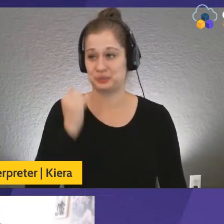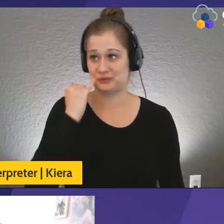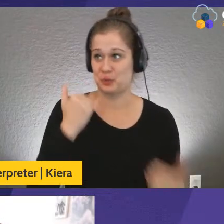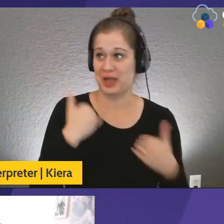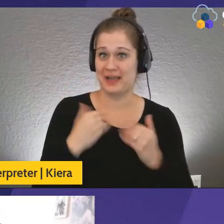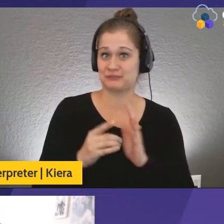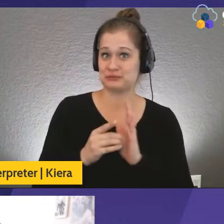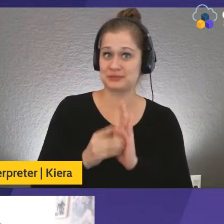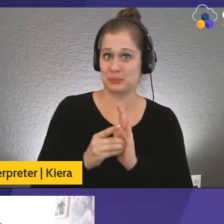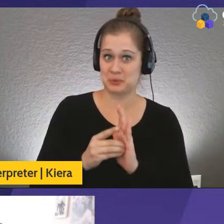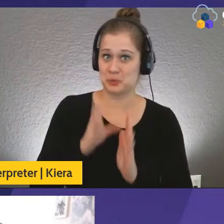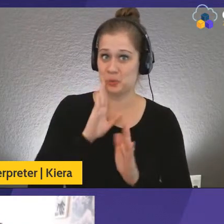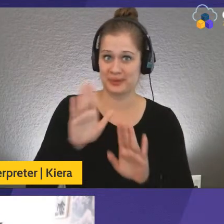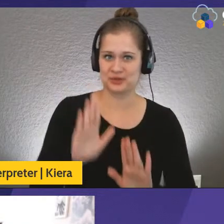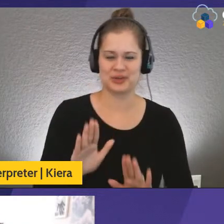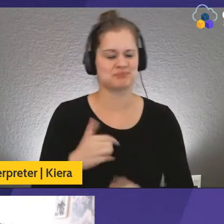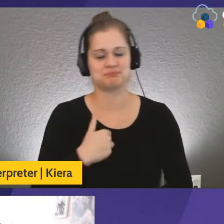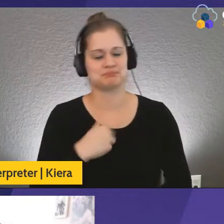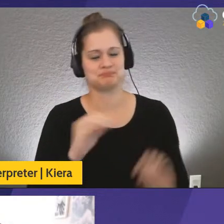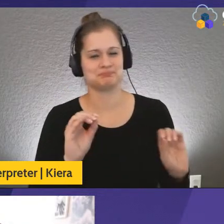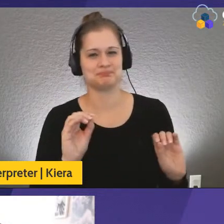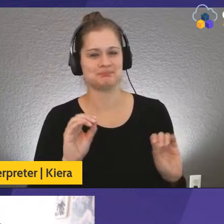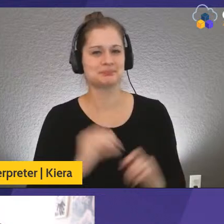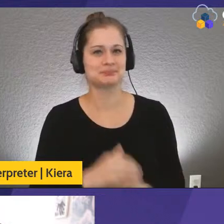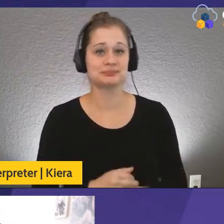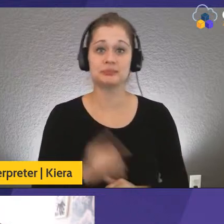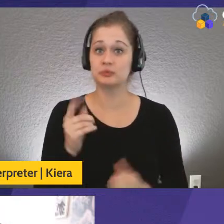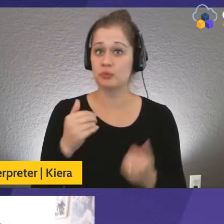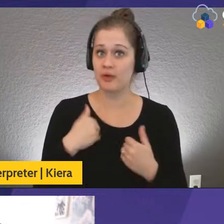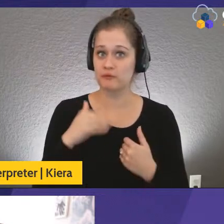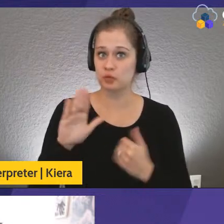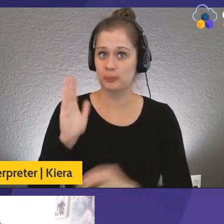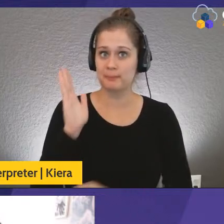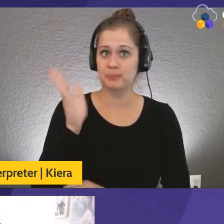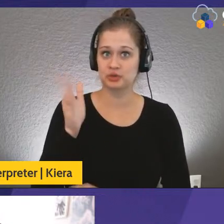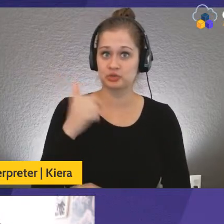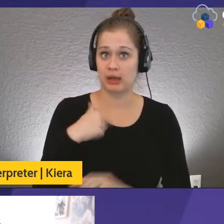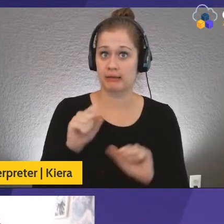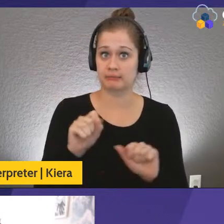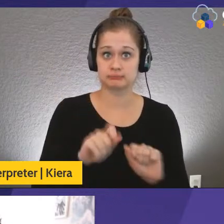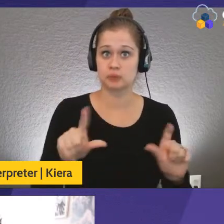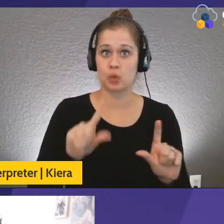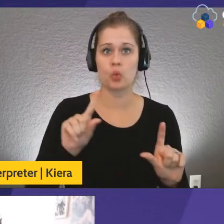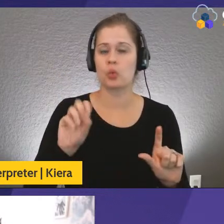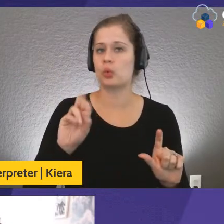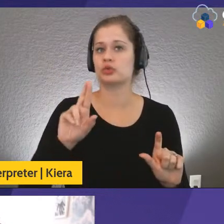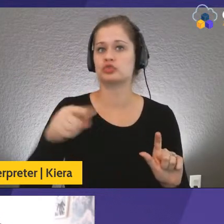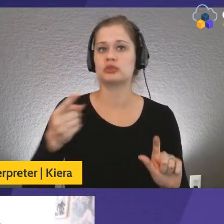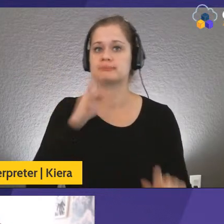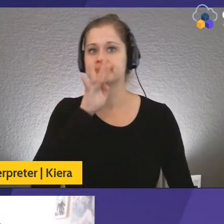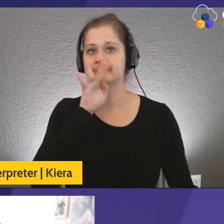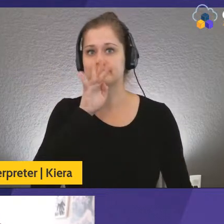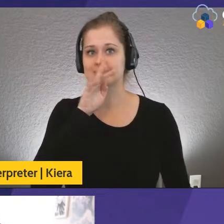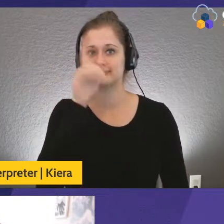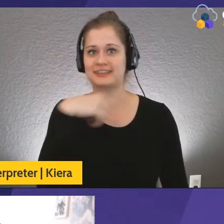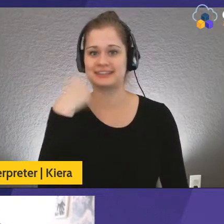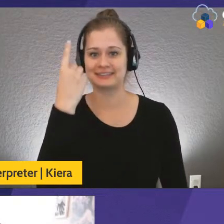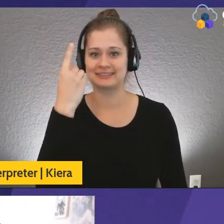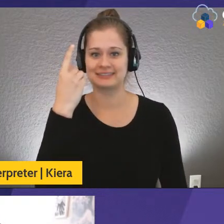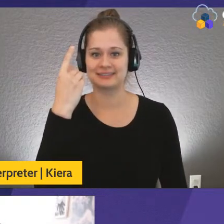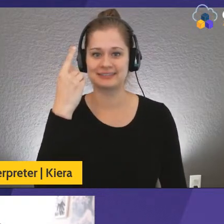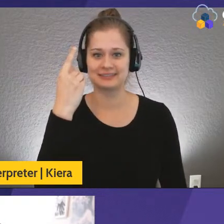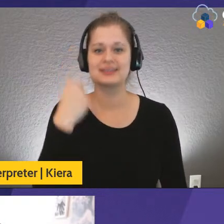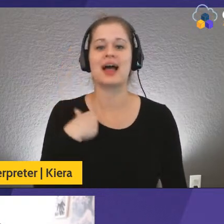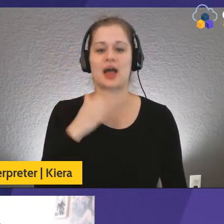Do you have your presentation somewhere that I can put in the screen, or you are going to just show us your face today? No, I will